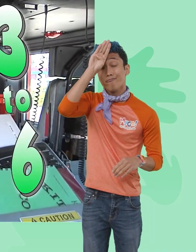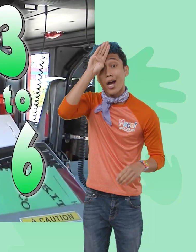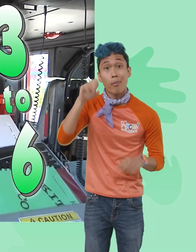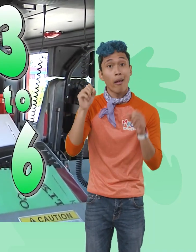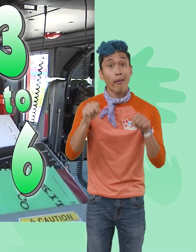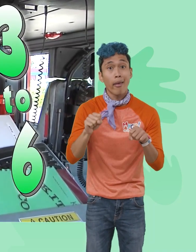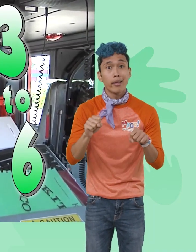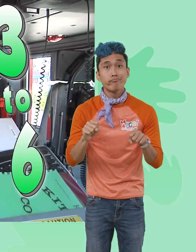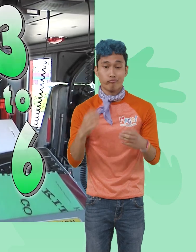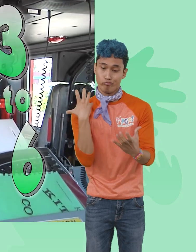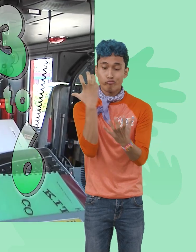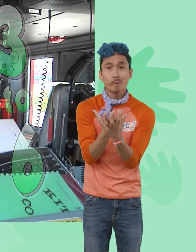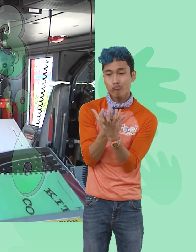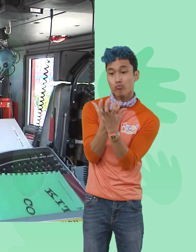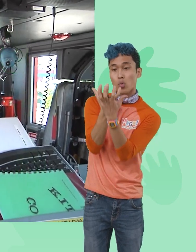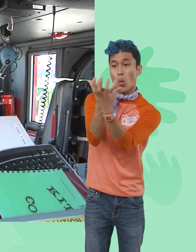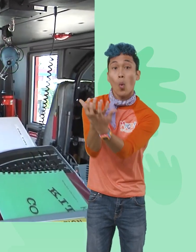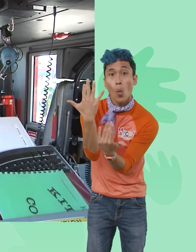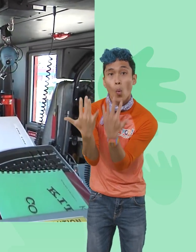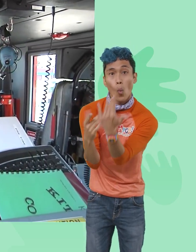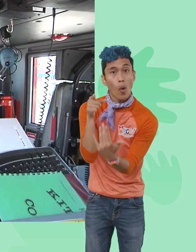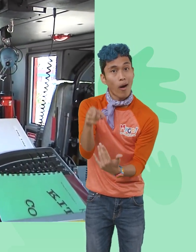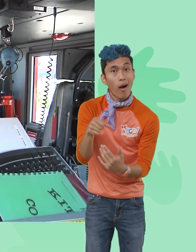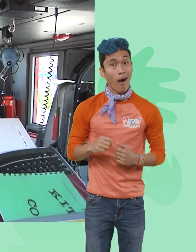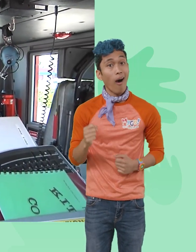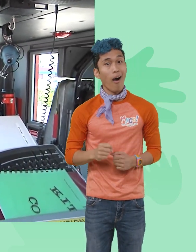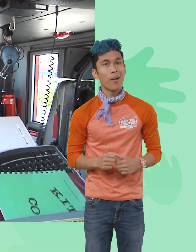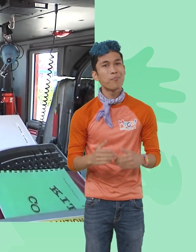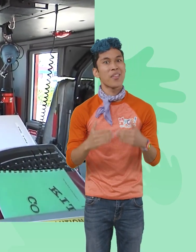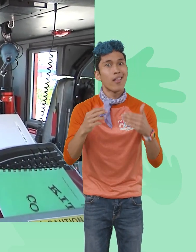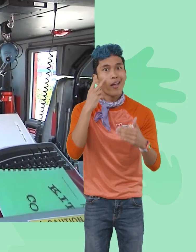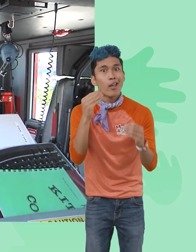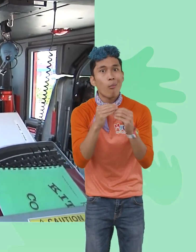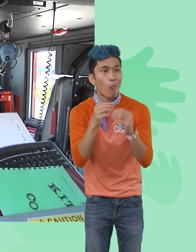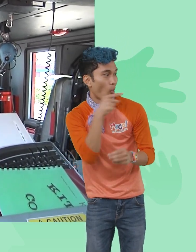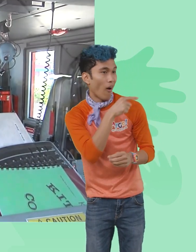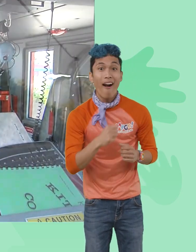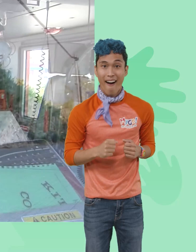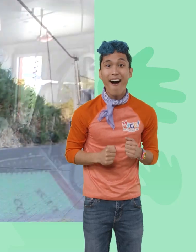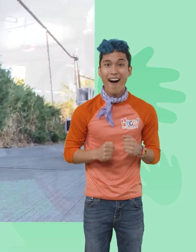3 to 6 firemen in the fire truck going to the fire. Let's check out some more of the fire truck.